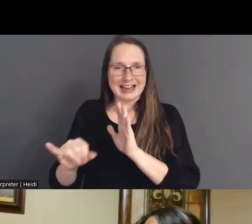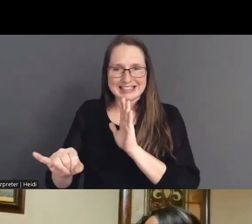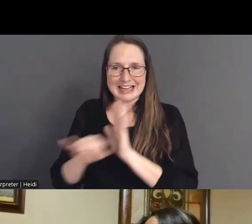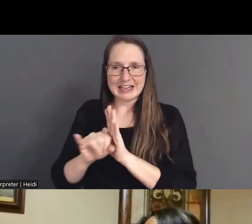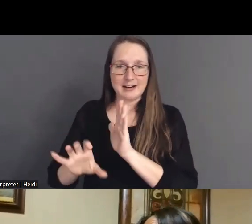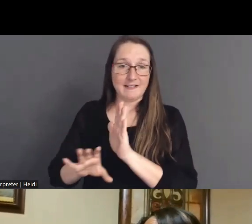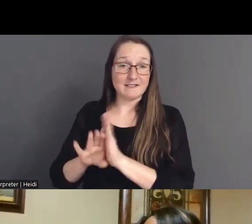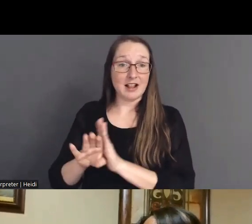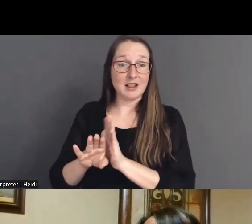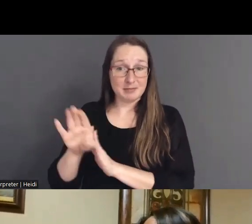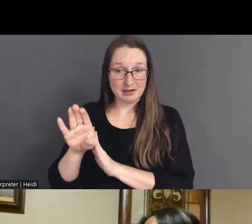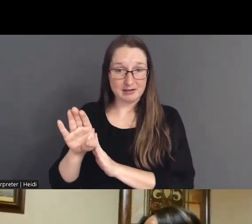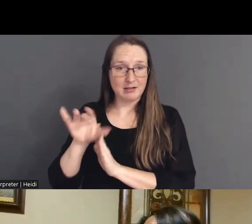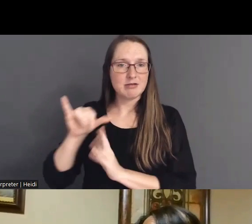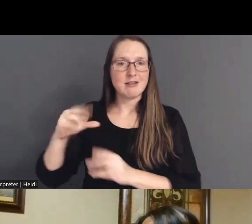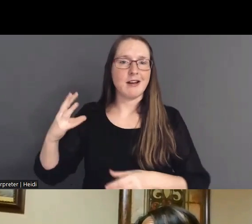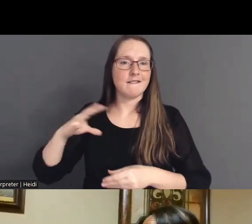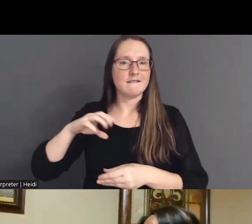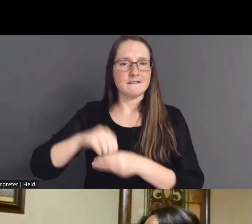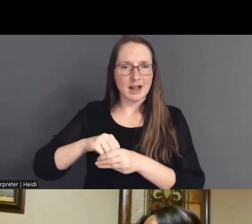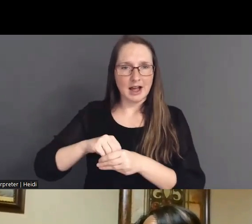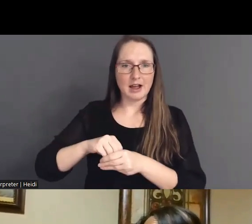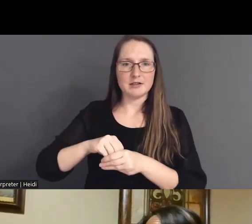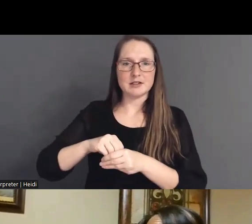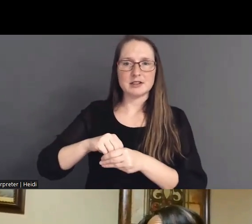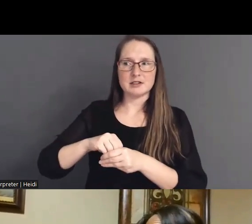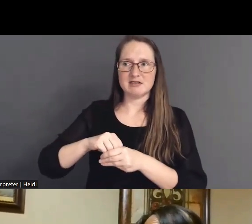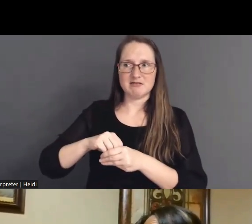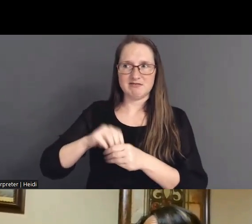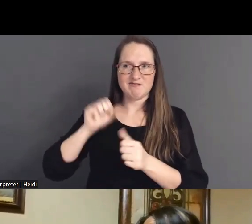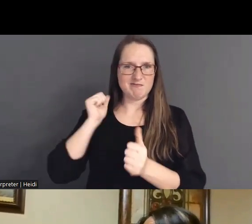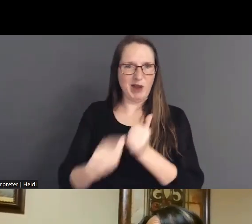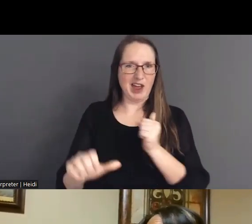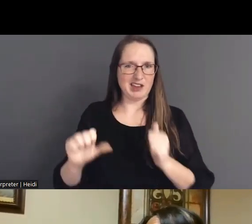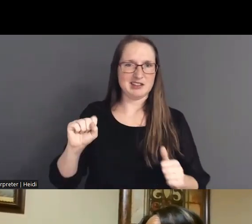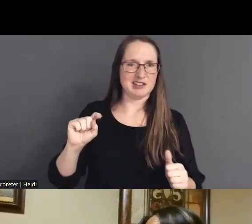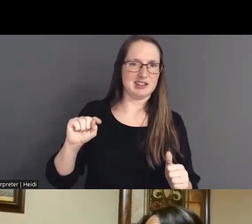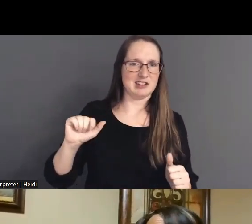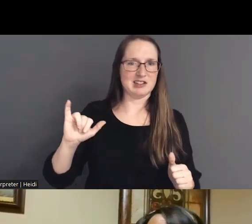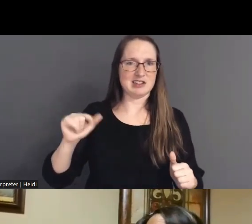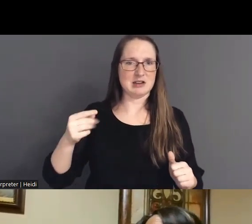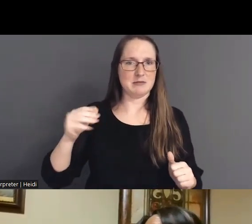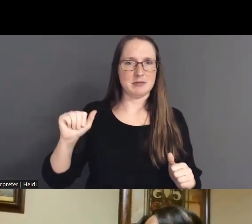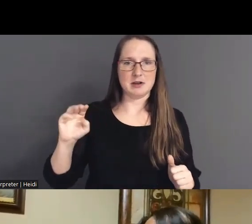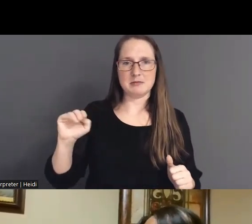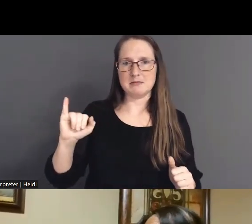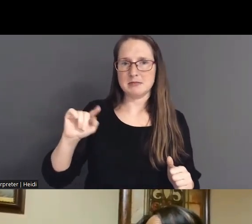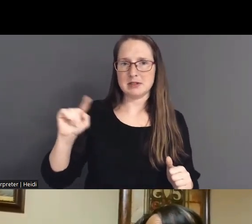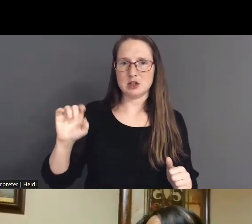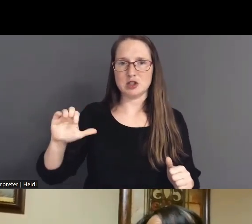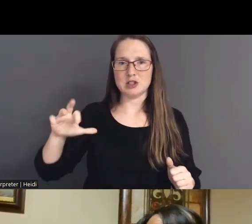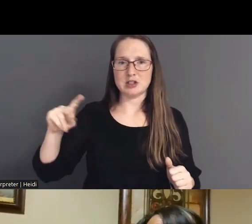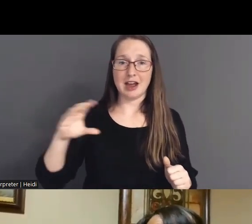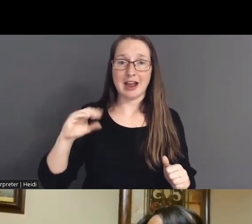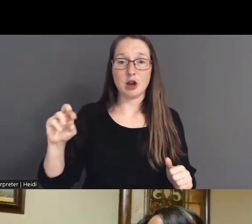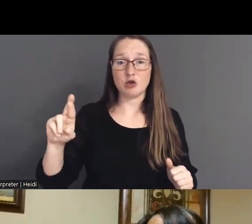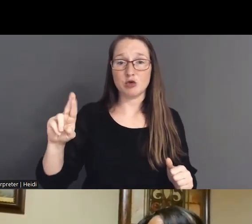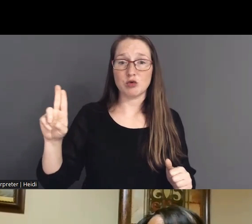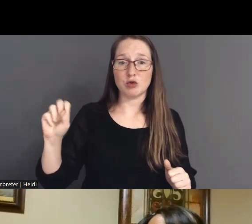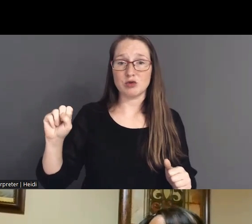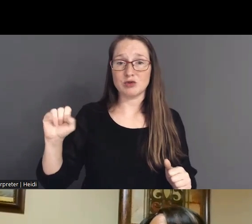development that involves moving past stigma. That's Midzak and Rusnova,